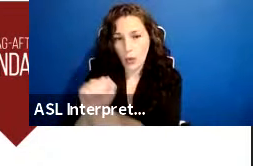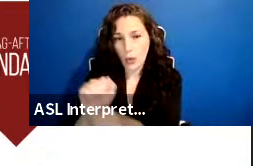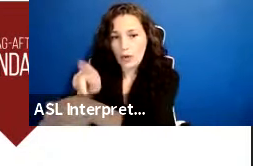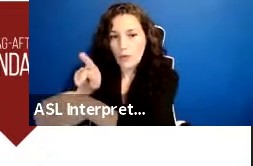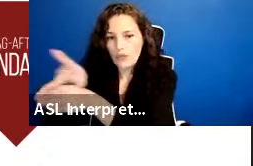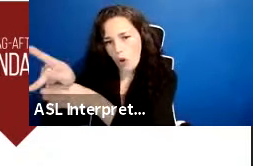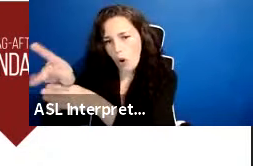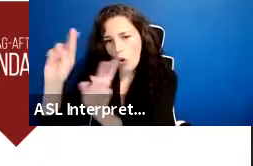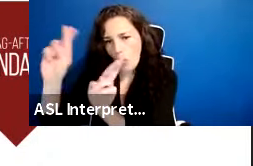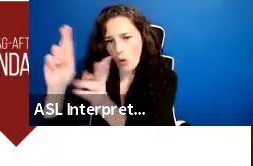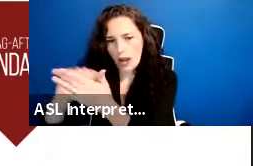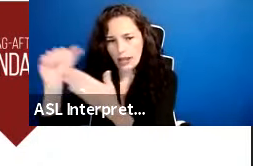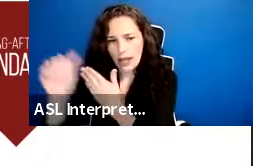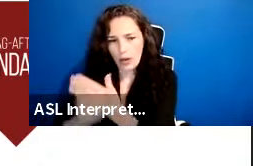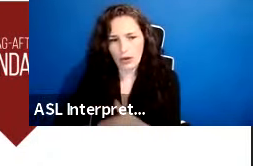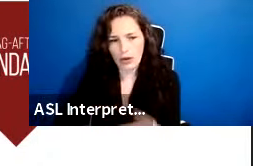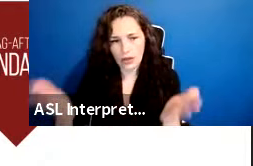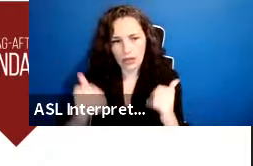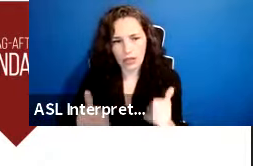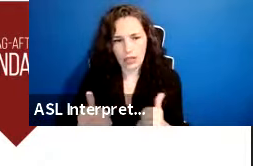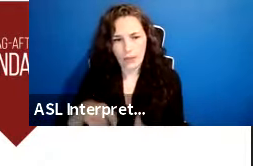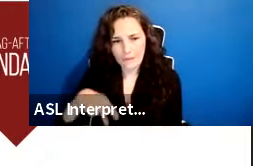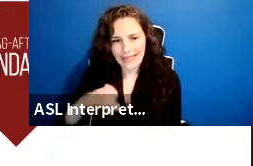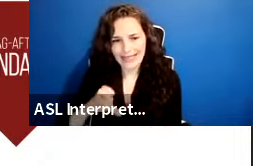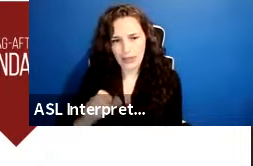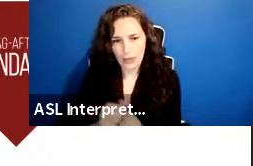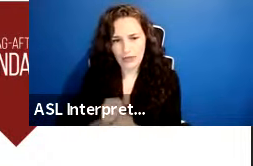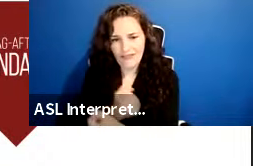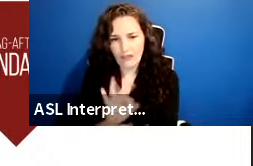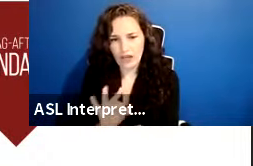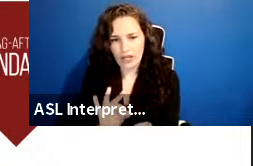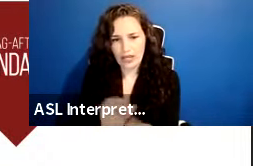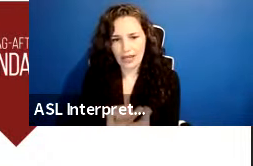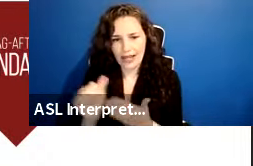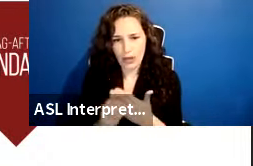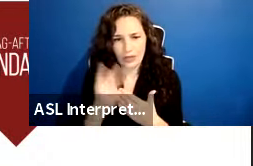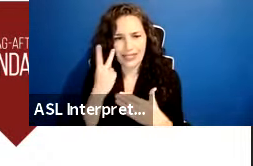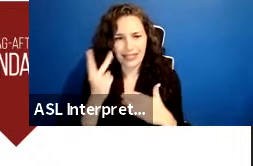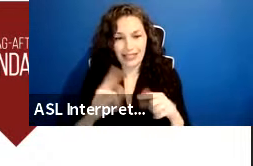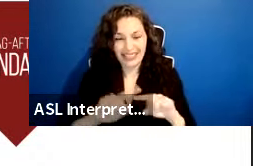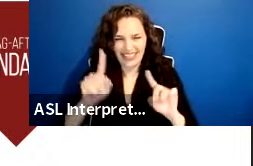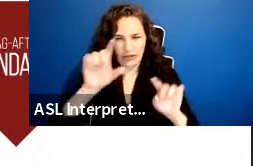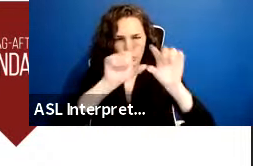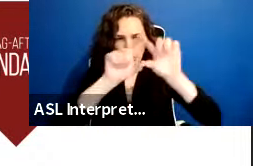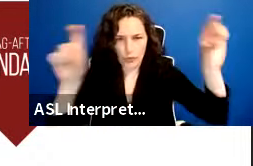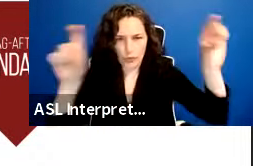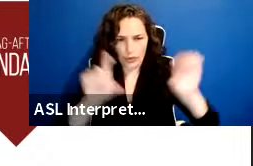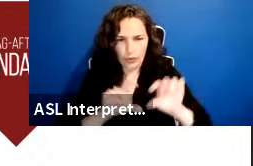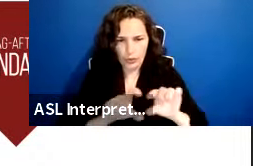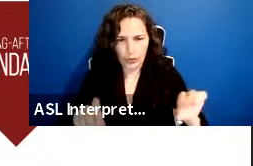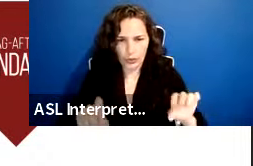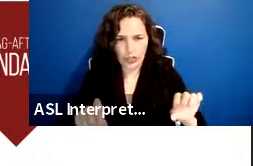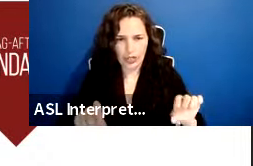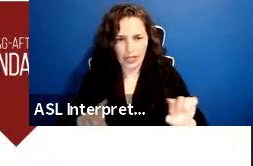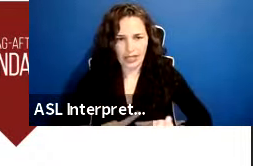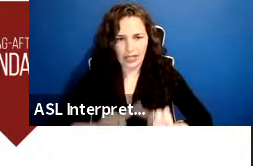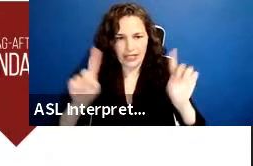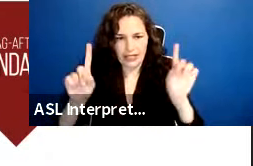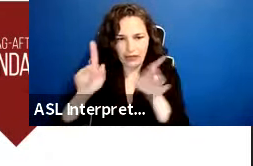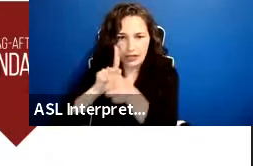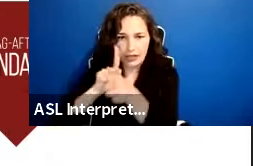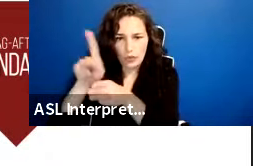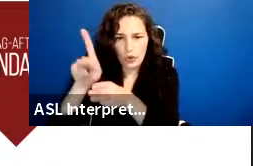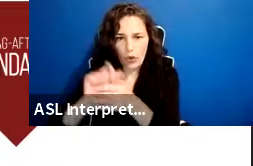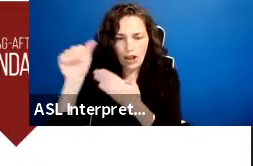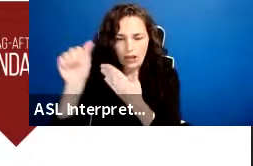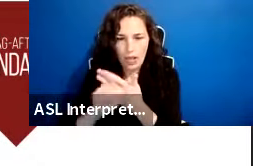on my PC with a free account. So it looks a little bit different, obviously, when you've got a pro account and you're hosting a